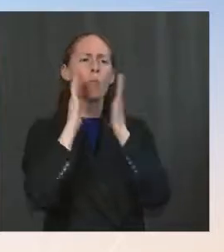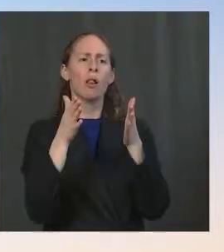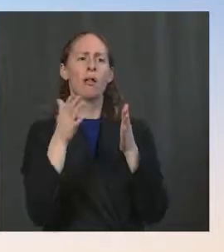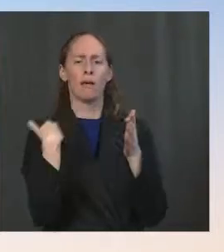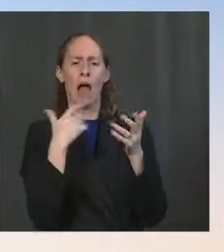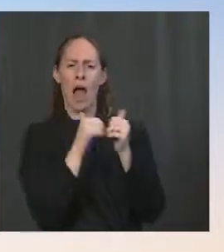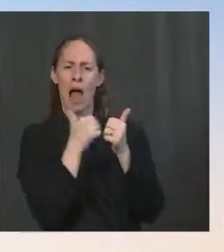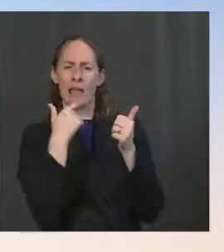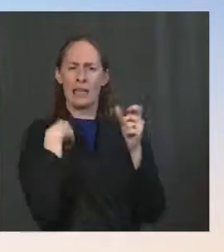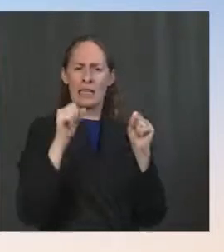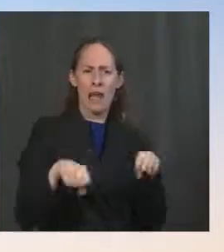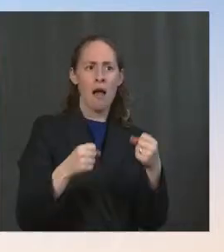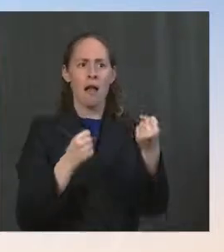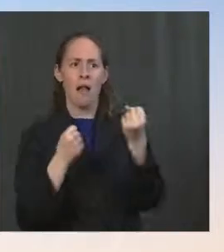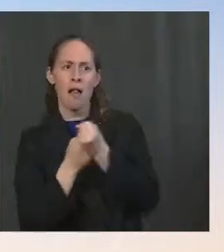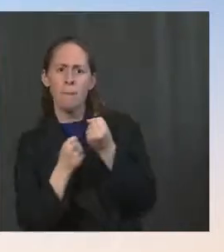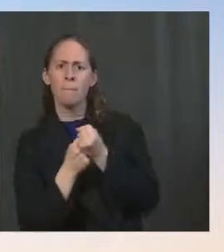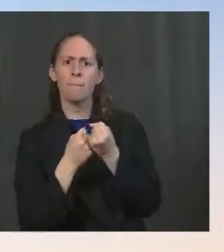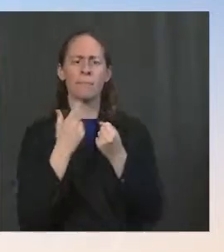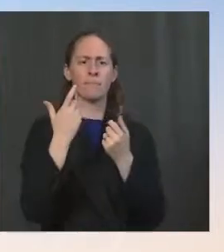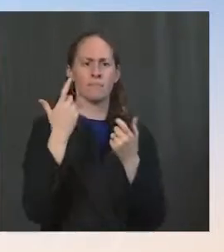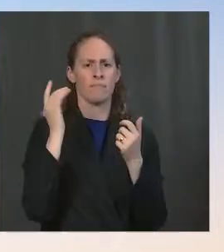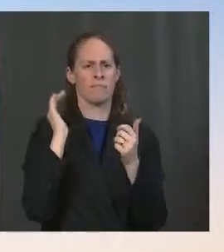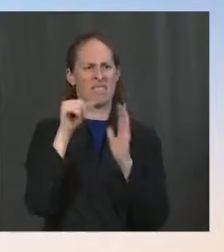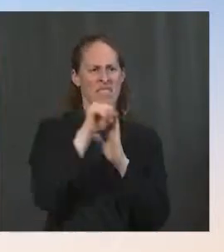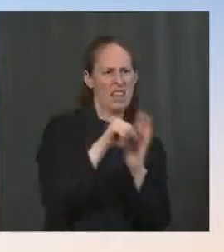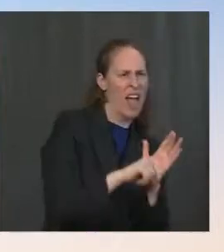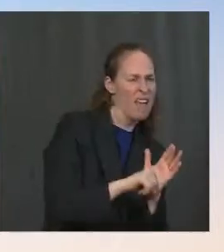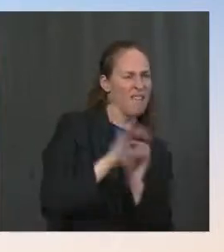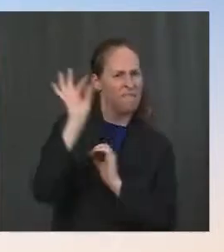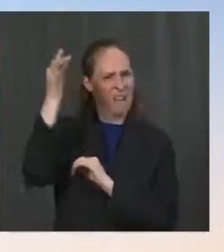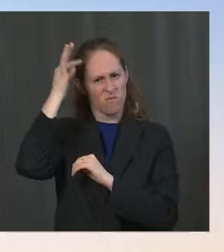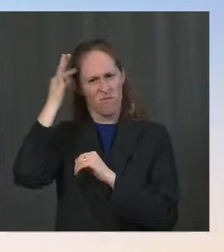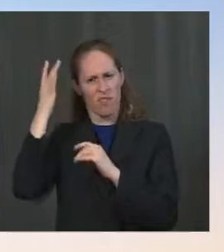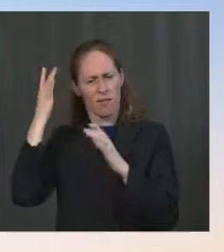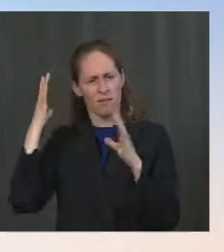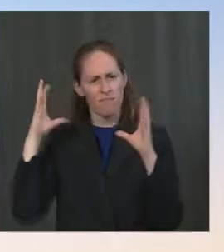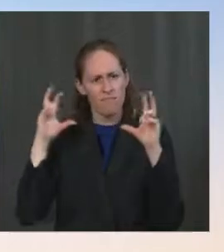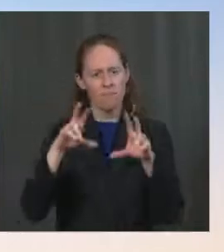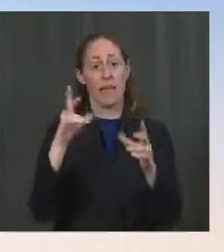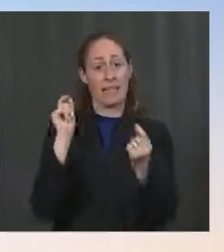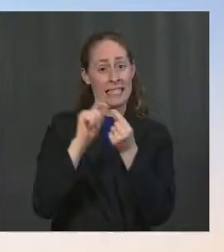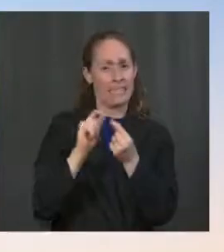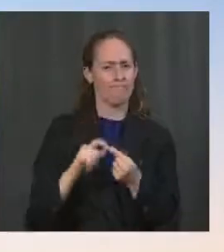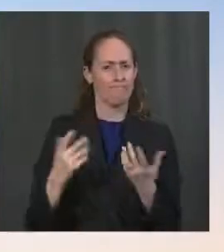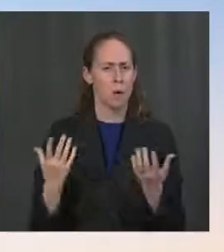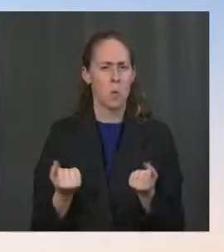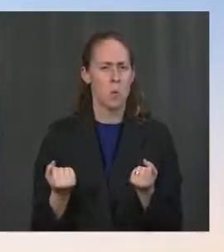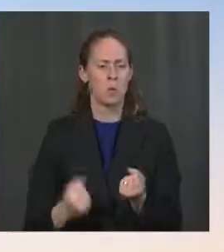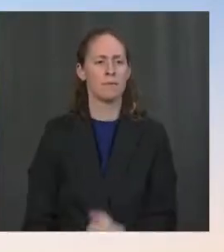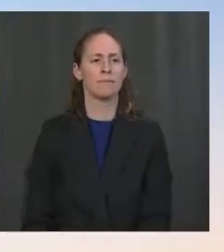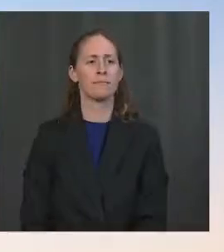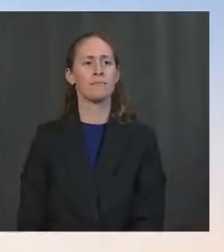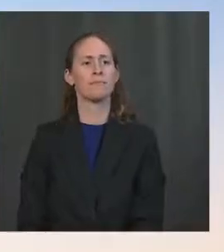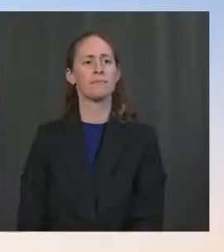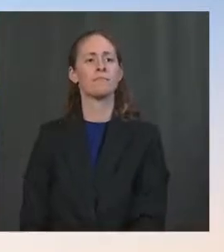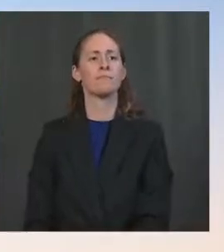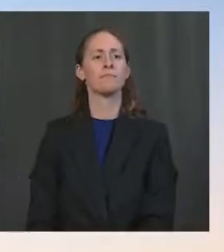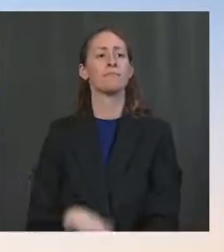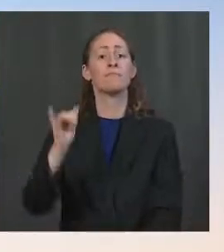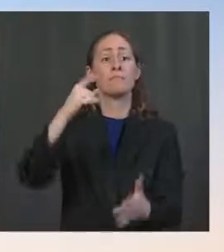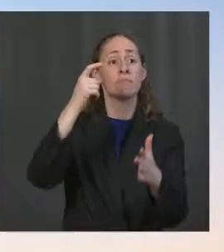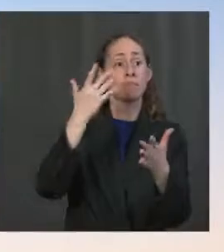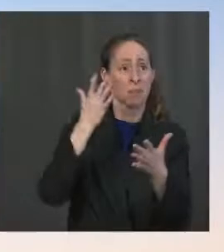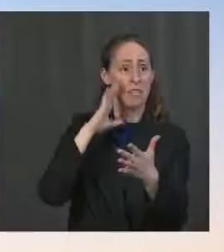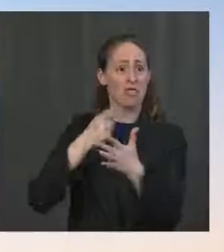the federal government to play a role in that. But I don't have anything to preview at this point in time. And speaking of the tariff review, when can we expect the results of the China tariff